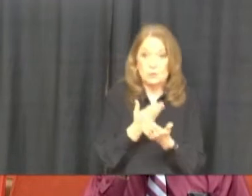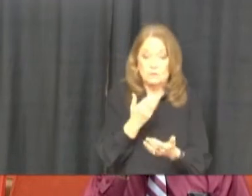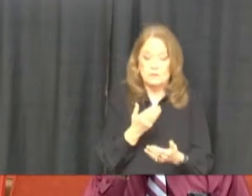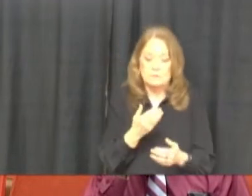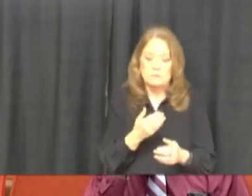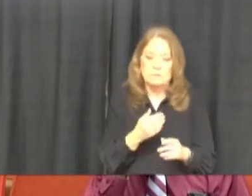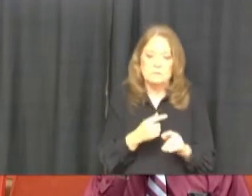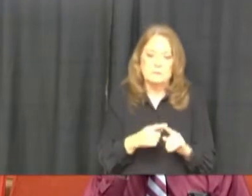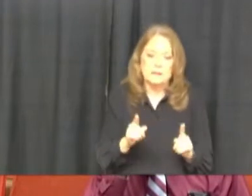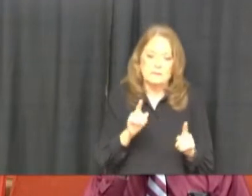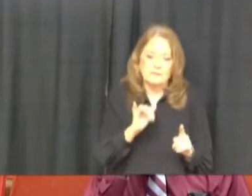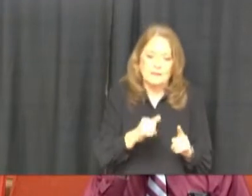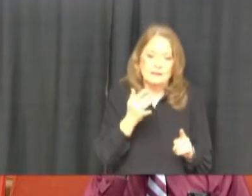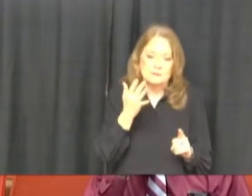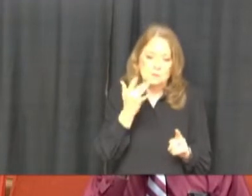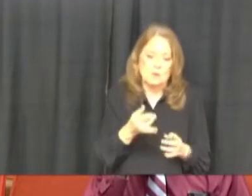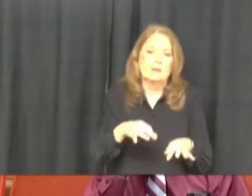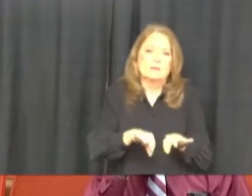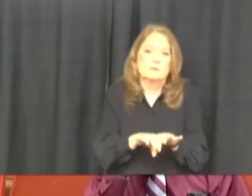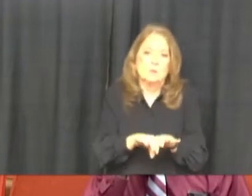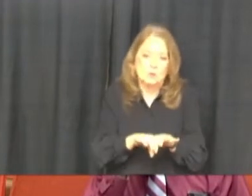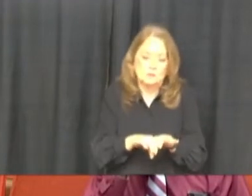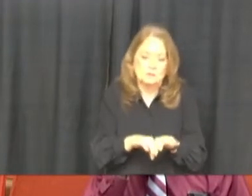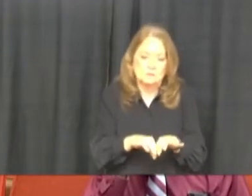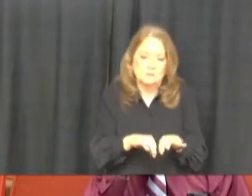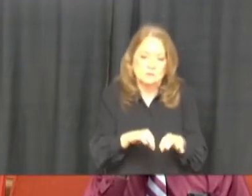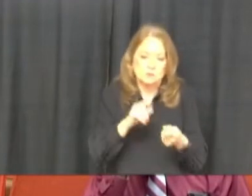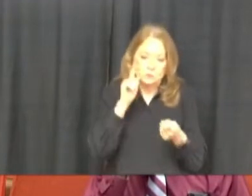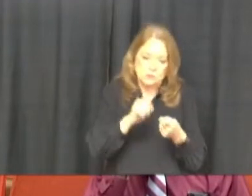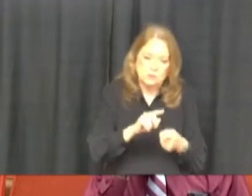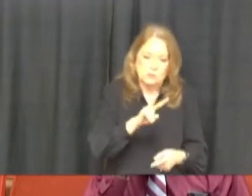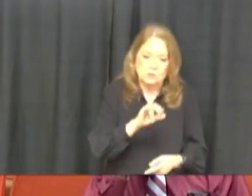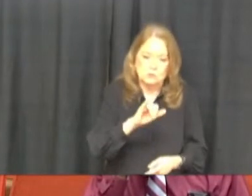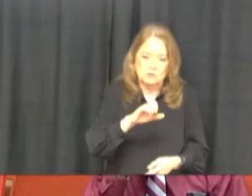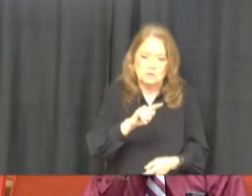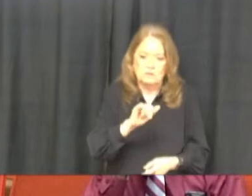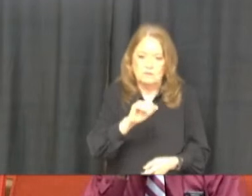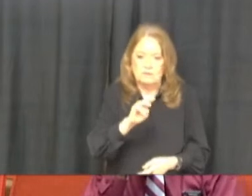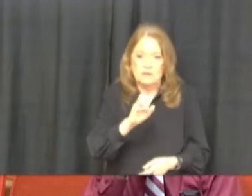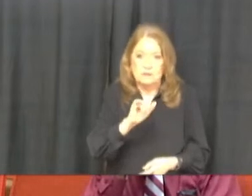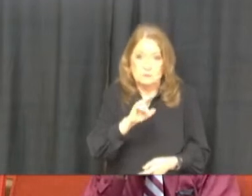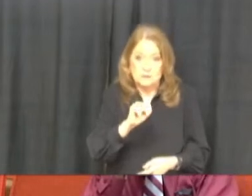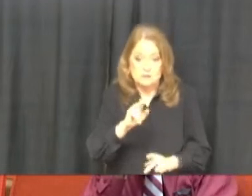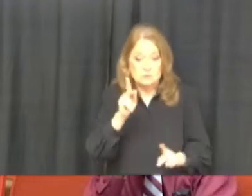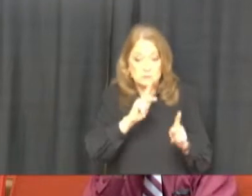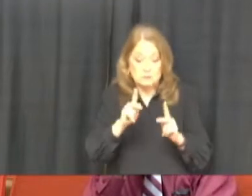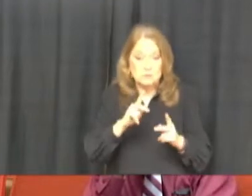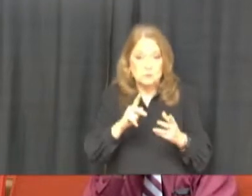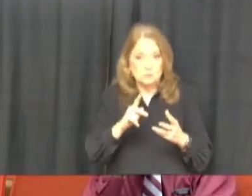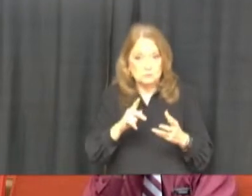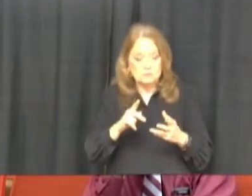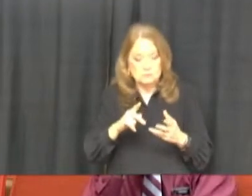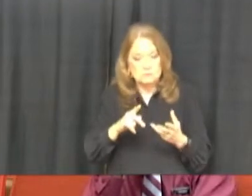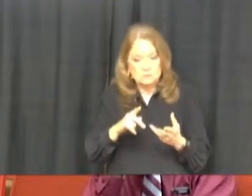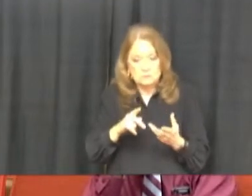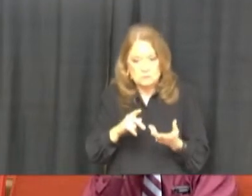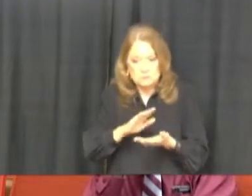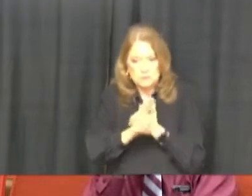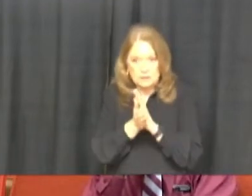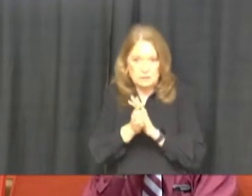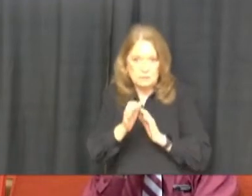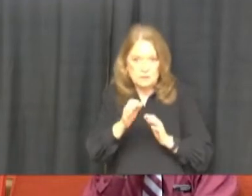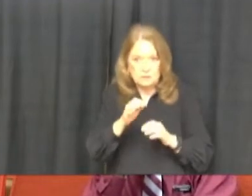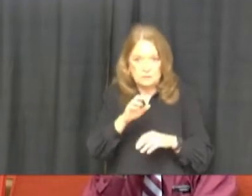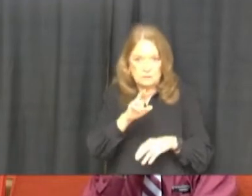but that's why it's important. Reduce victimization to our citizens and our visitors, locate the